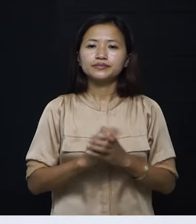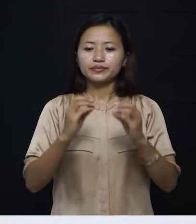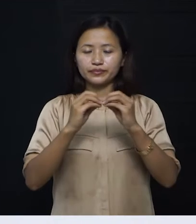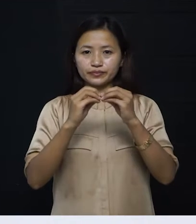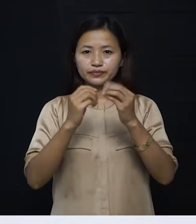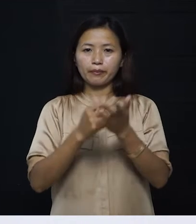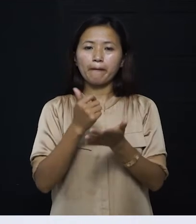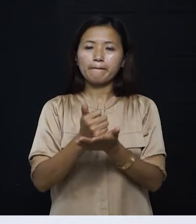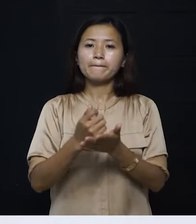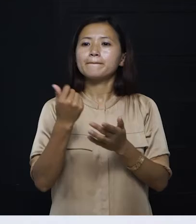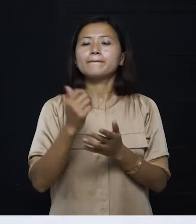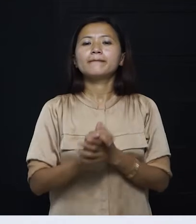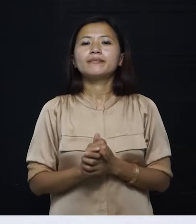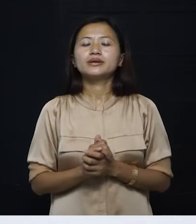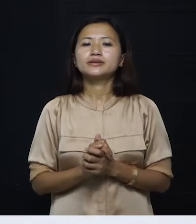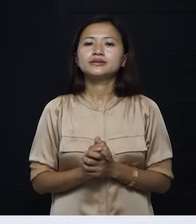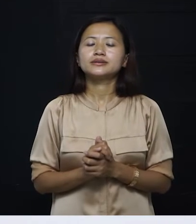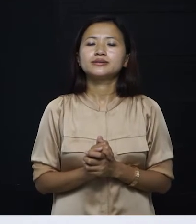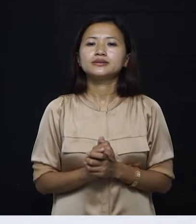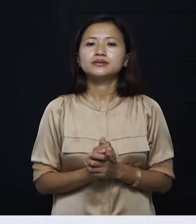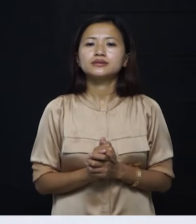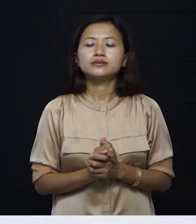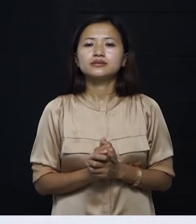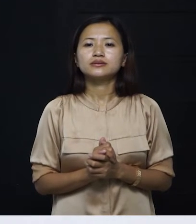bank money. Okay, bank